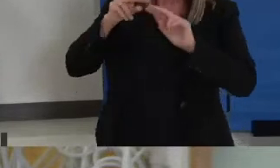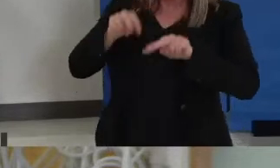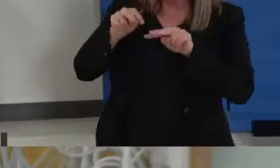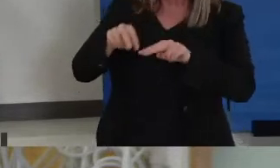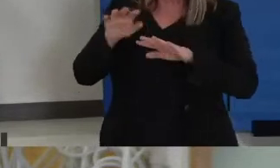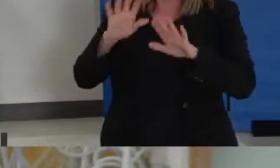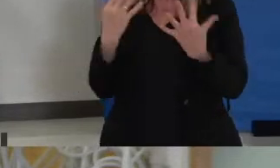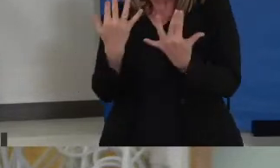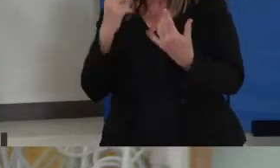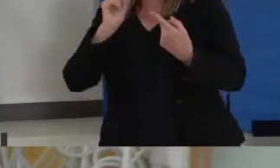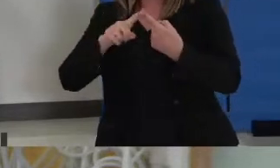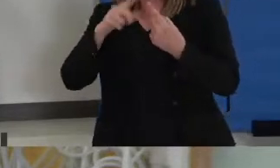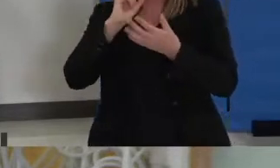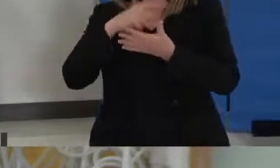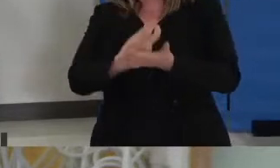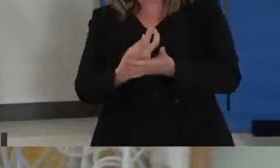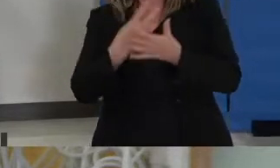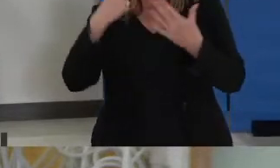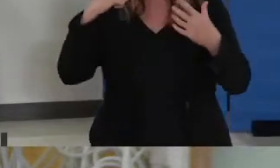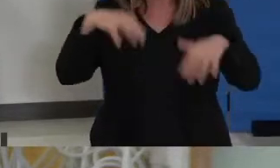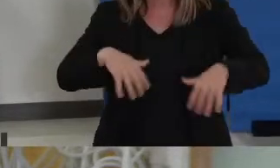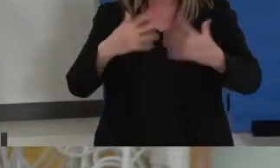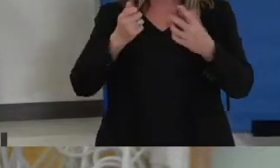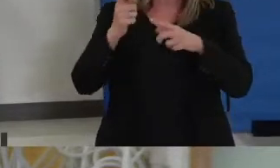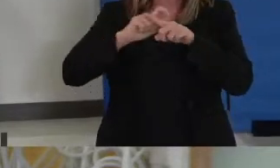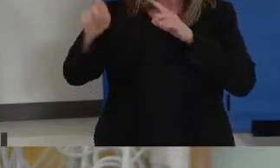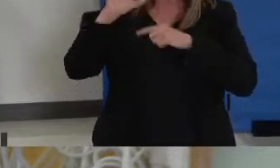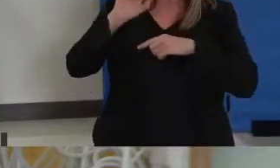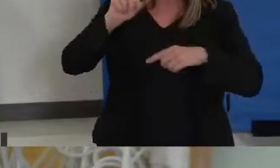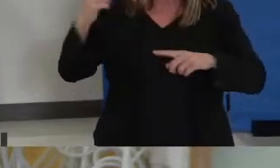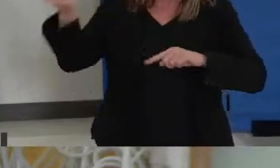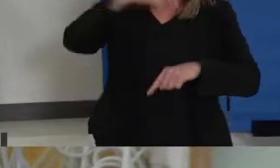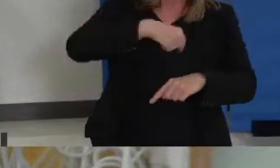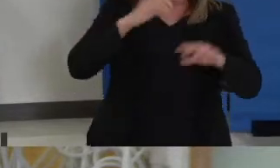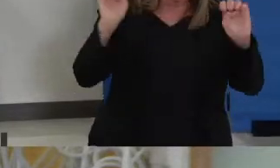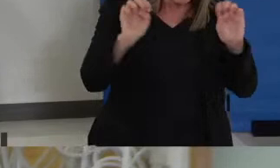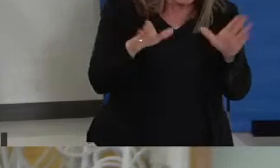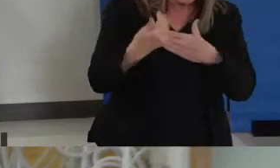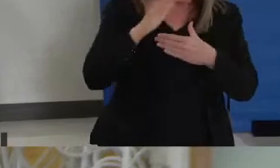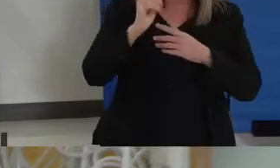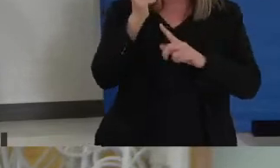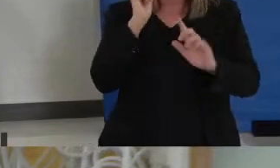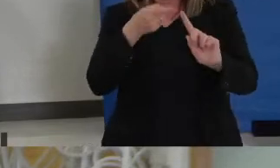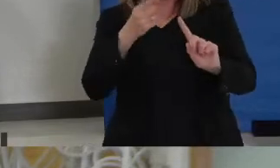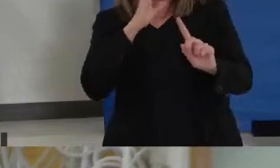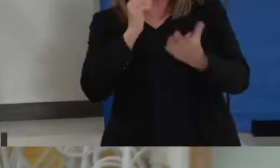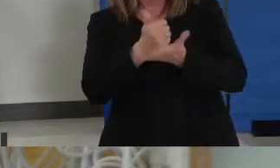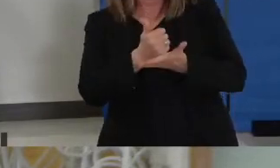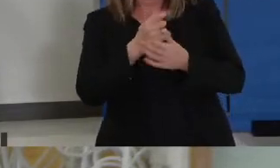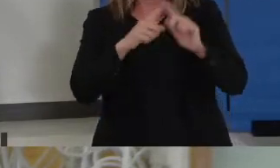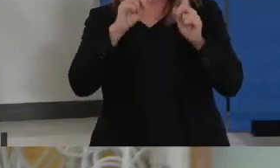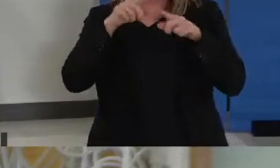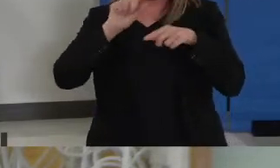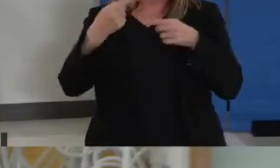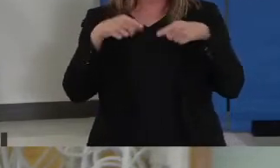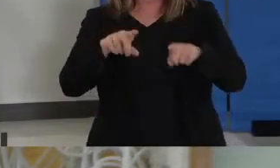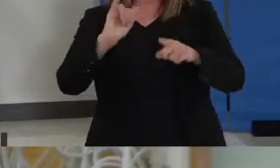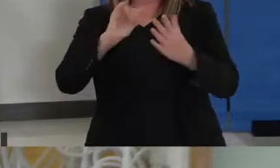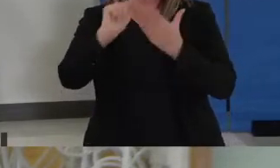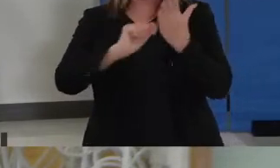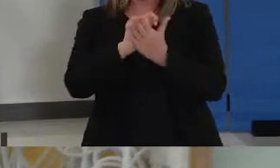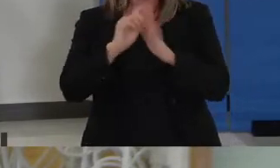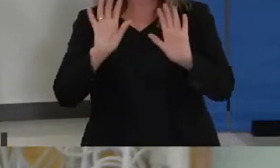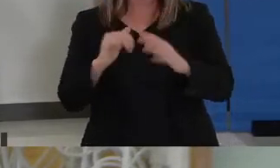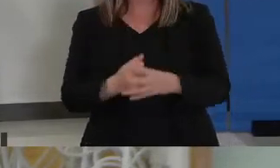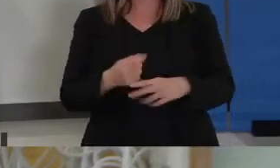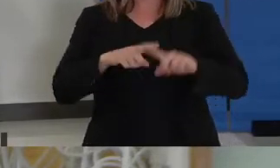into diabetic shock. Call 911 and come to the emergency room, and at that point we'll help you, but only for that period of crisis. But that's